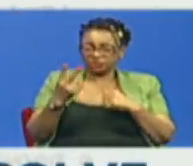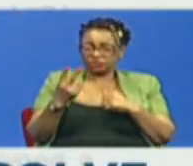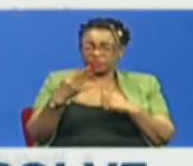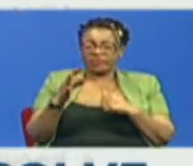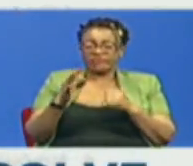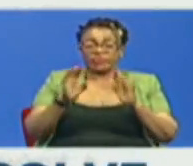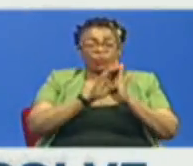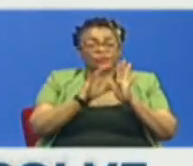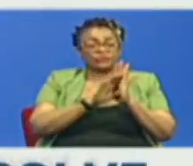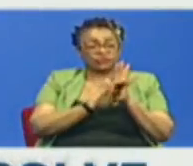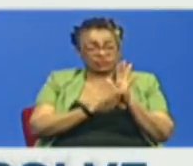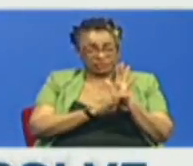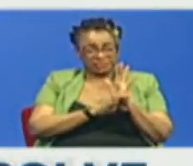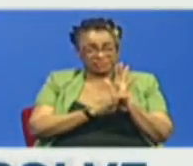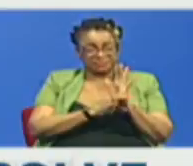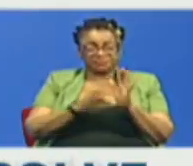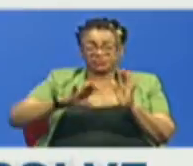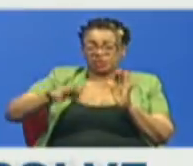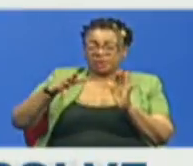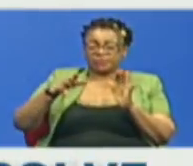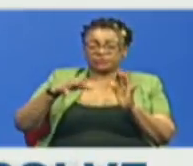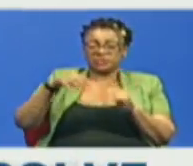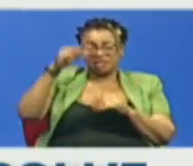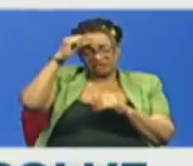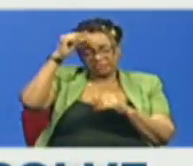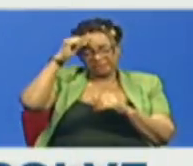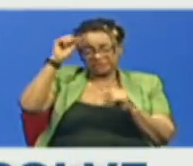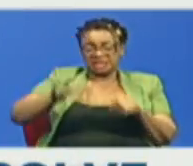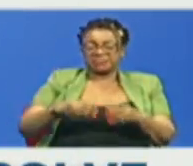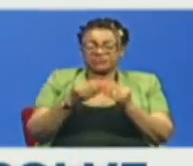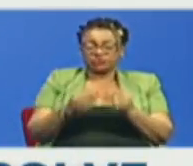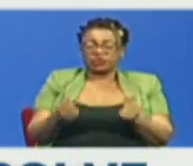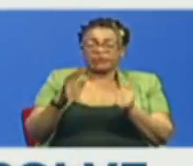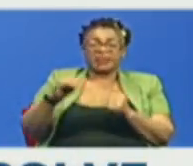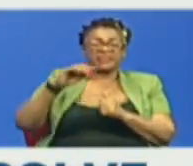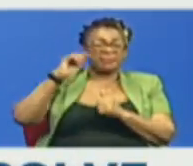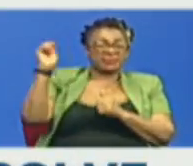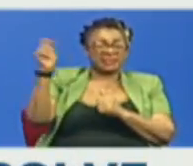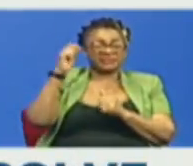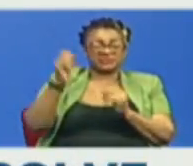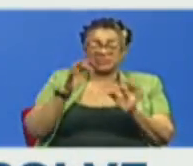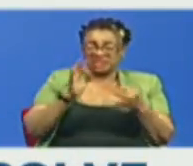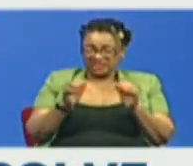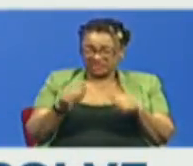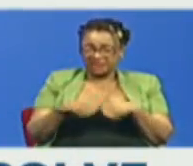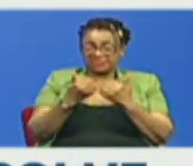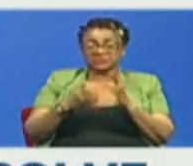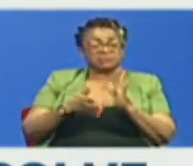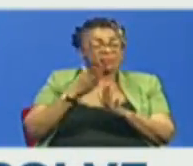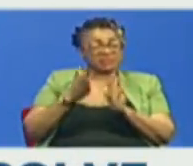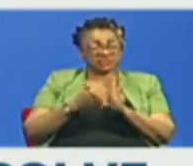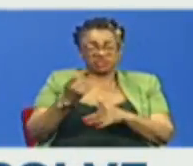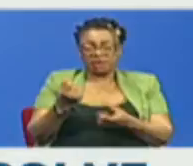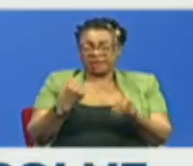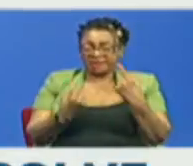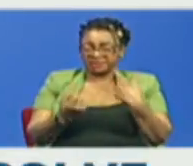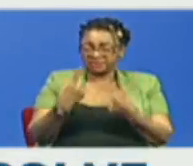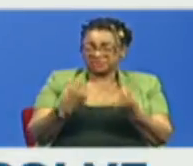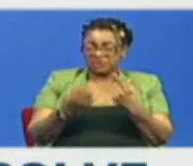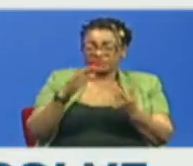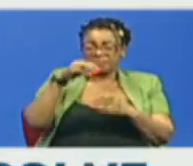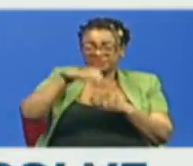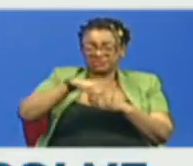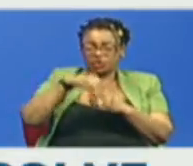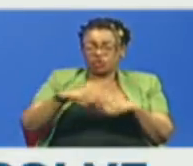Constitution, a county government can be dissolved by the president either in the event of an emergency arising out of internal conflict